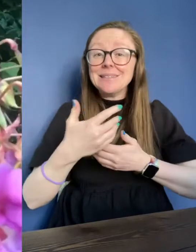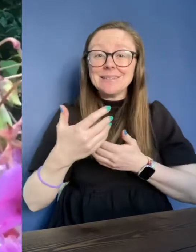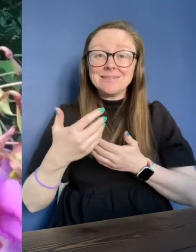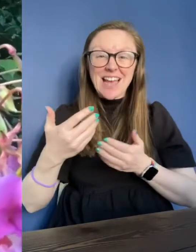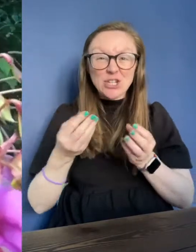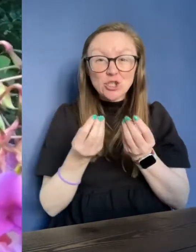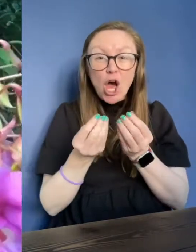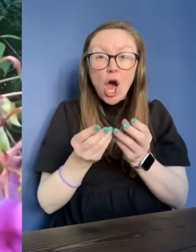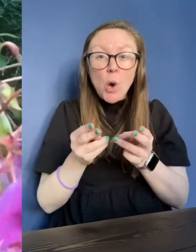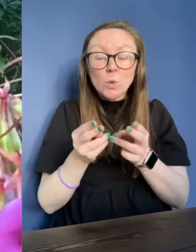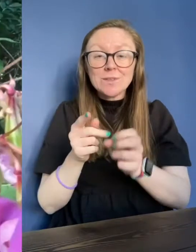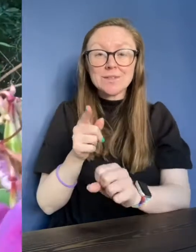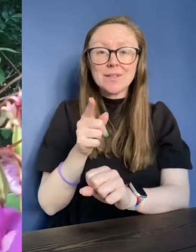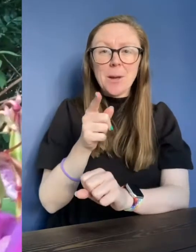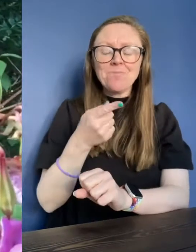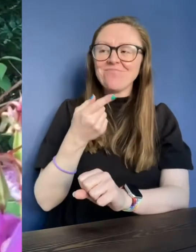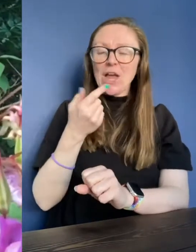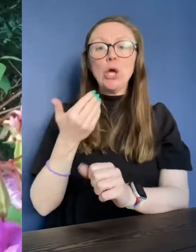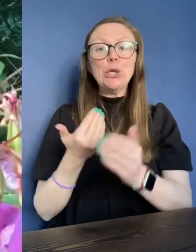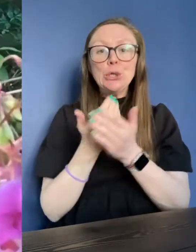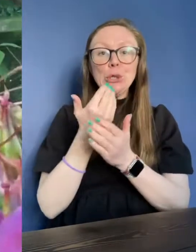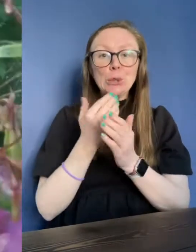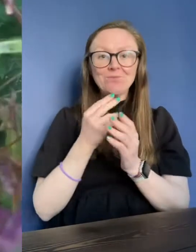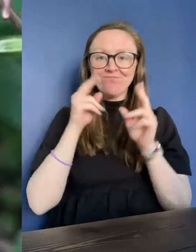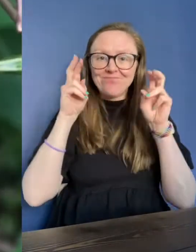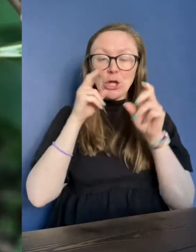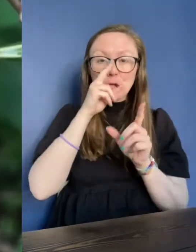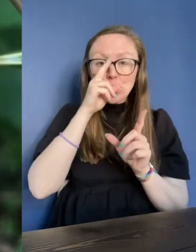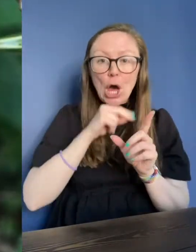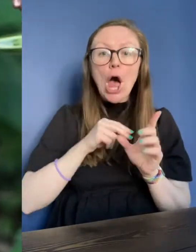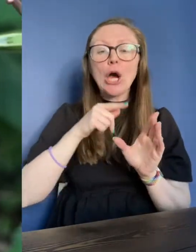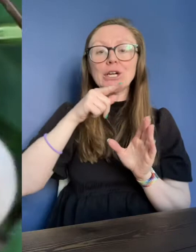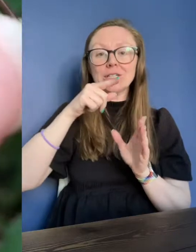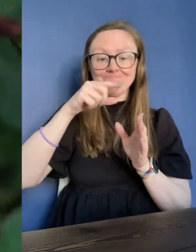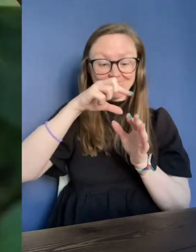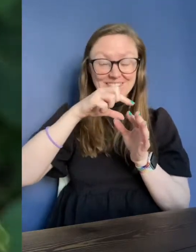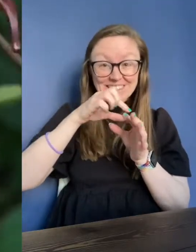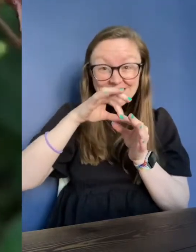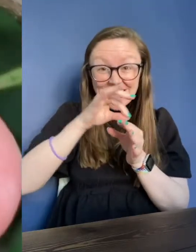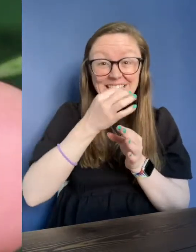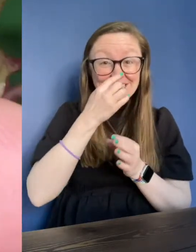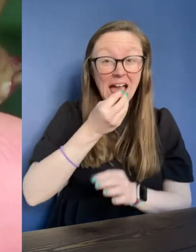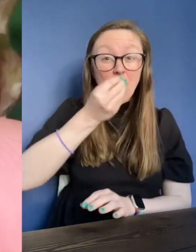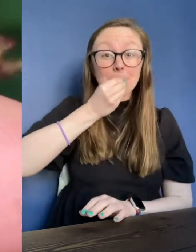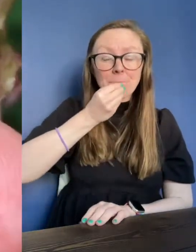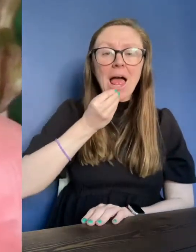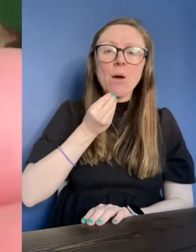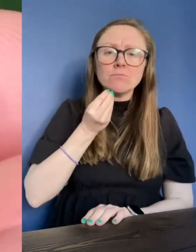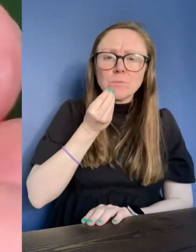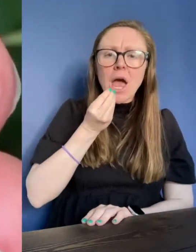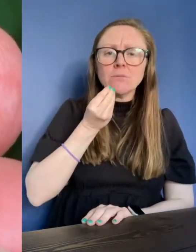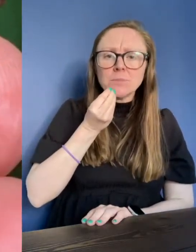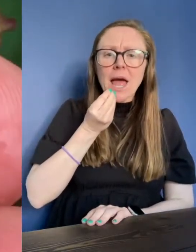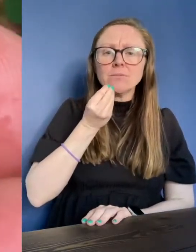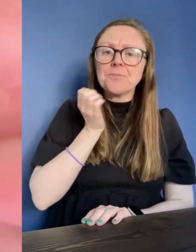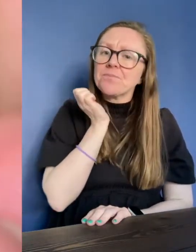The young, immature seed pods can be eaten whole, and they're very crunchy. They've got a nutty